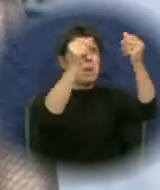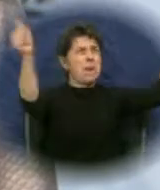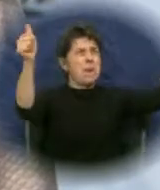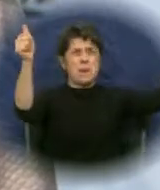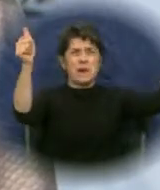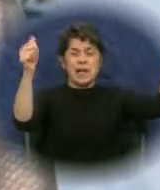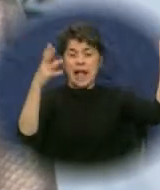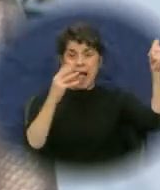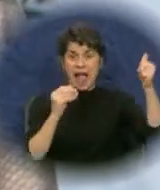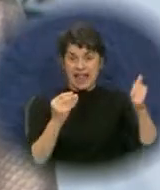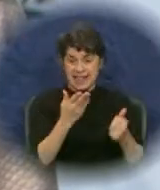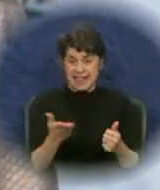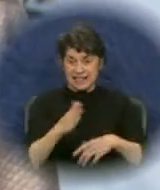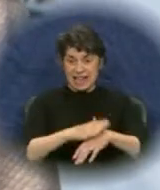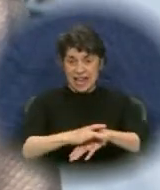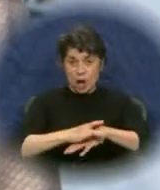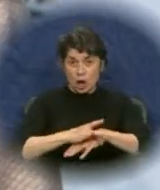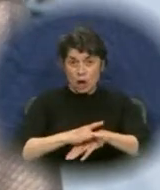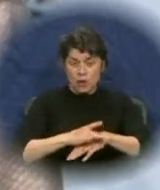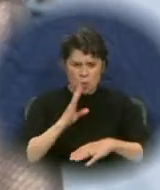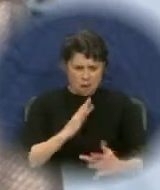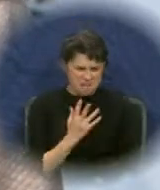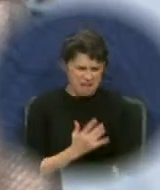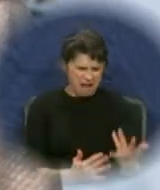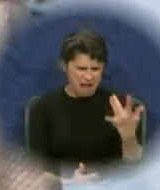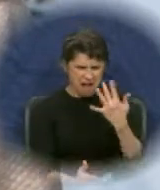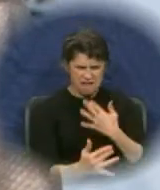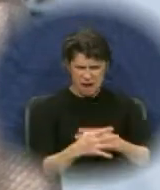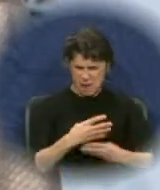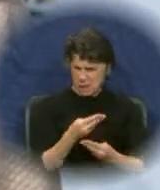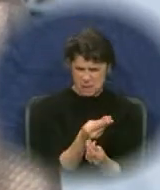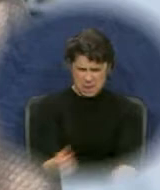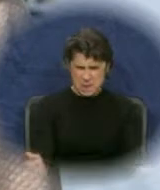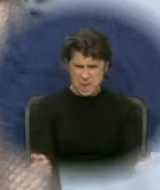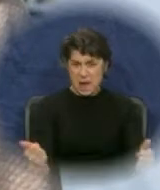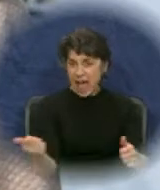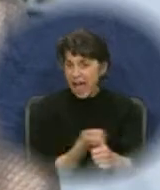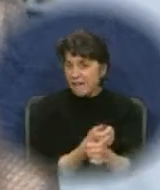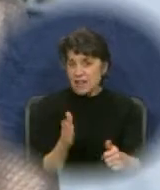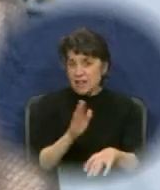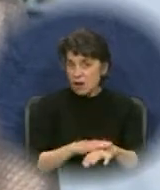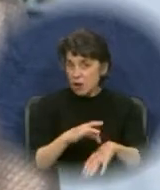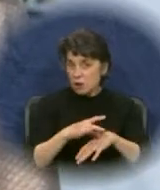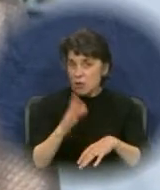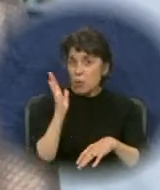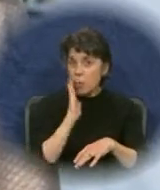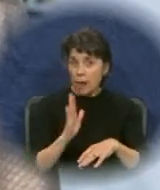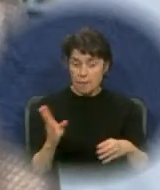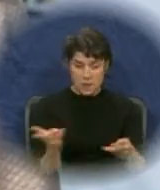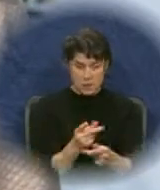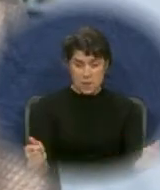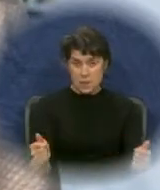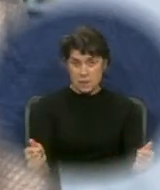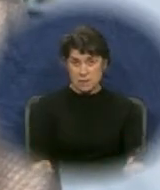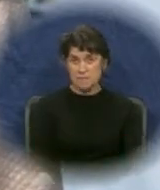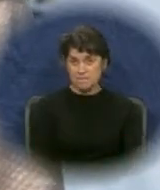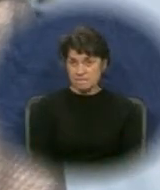will be dissolved by fire, and the earth and everything done on it will be found out.